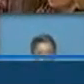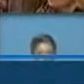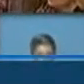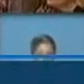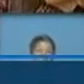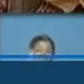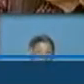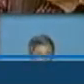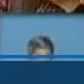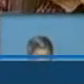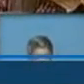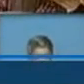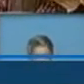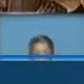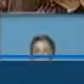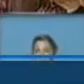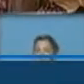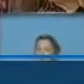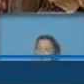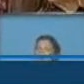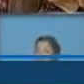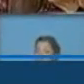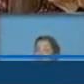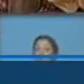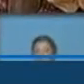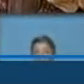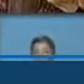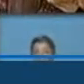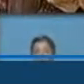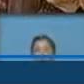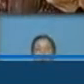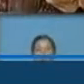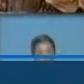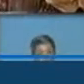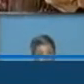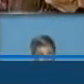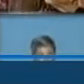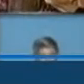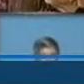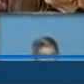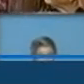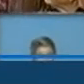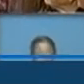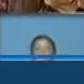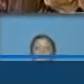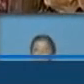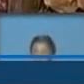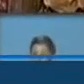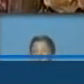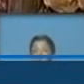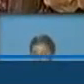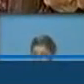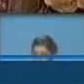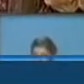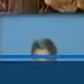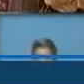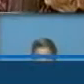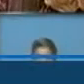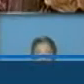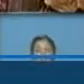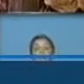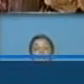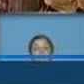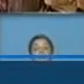Delia Giovanola, who is one of the founders of Grandmothers of Plaza de Mayo, lives outside of Argentina. However, the man